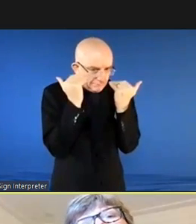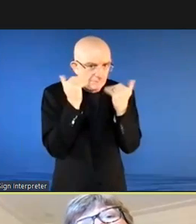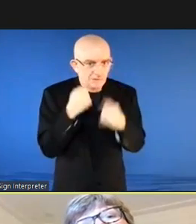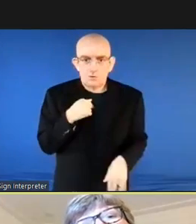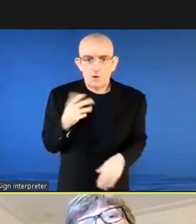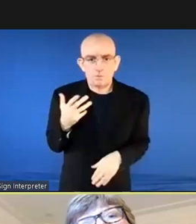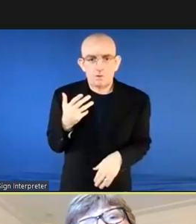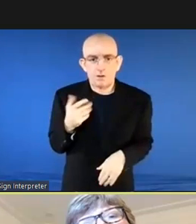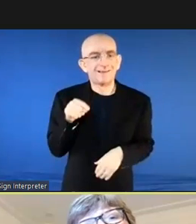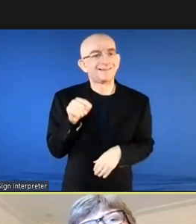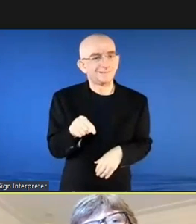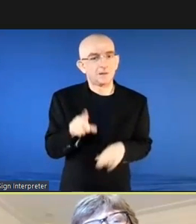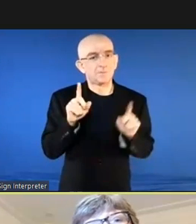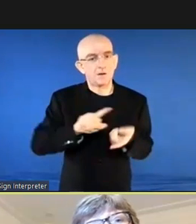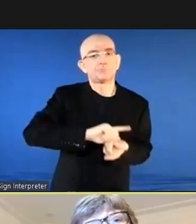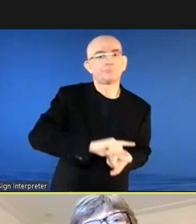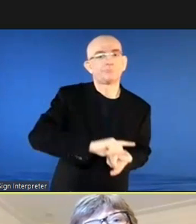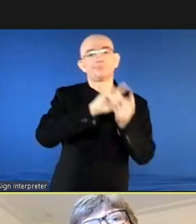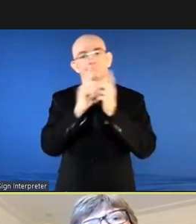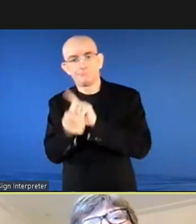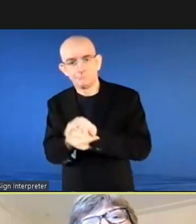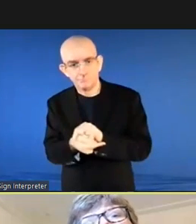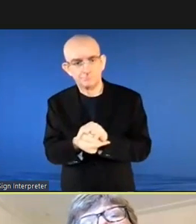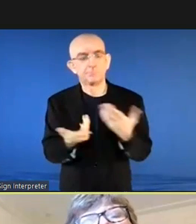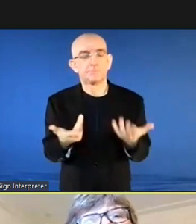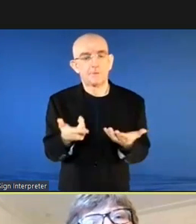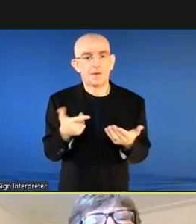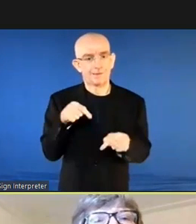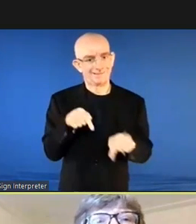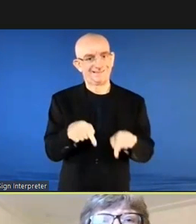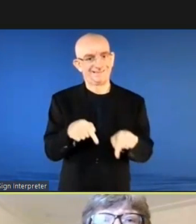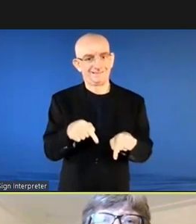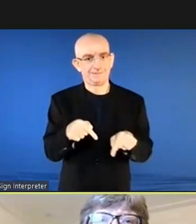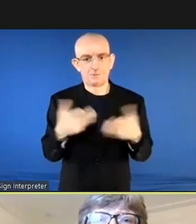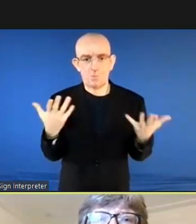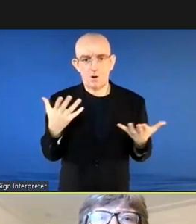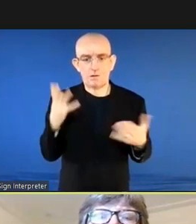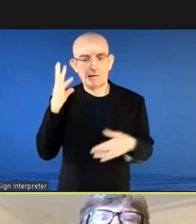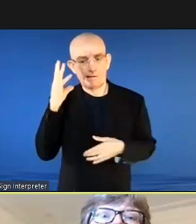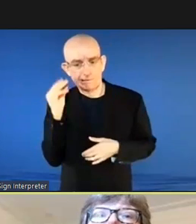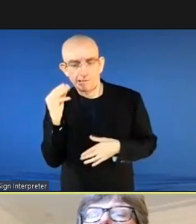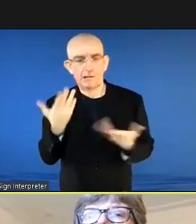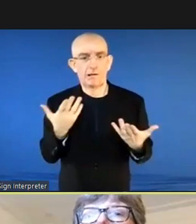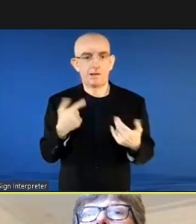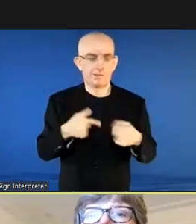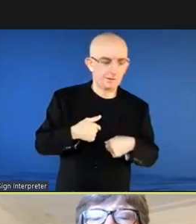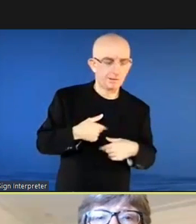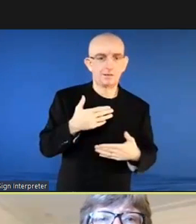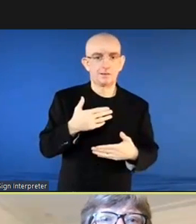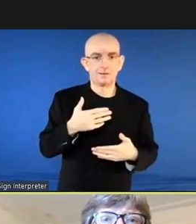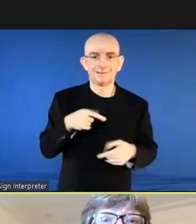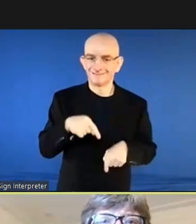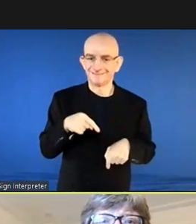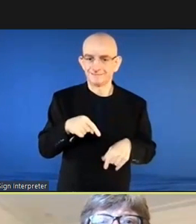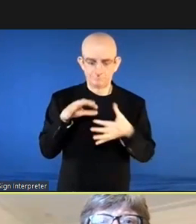impairment and more sort of factual questions about impairment. And there's this set of, there's a variety of different tools